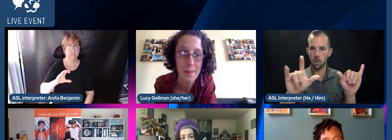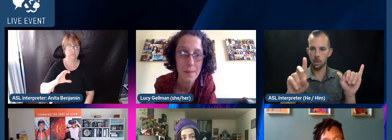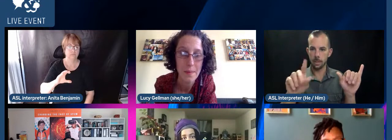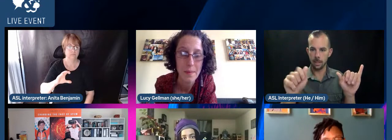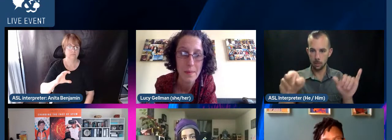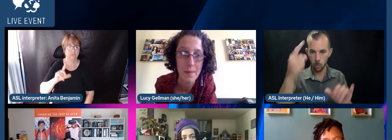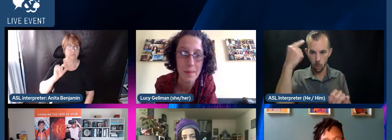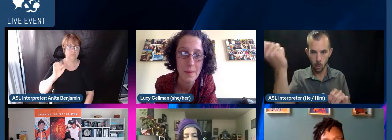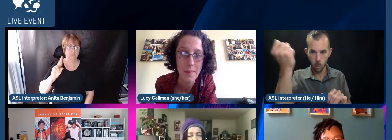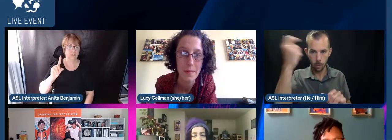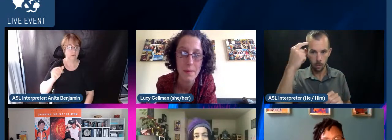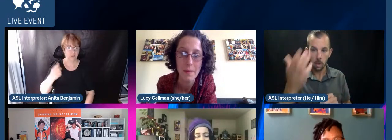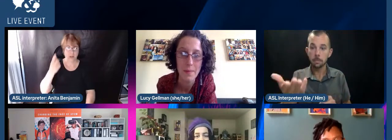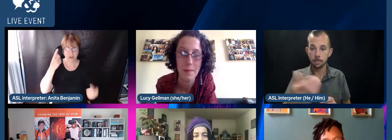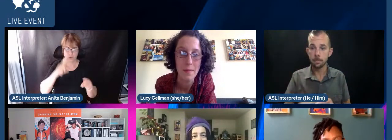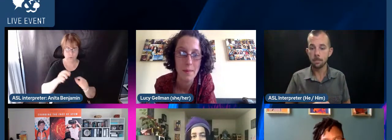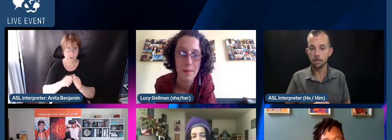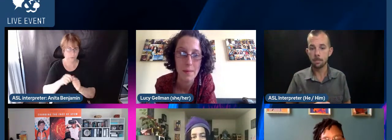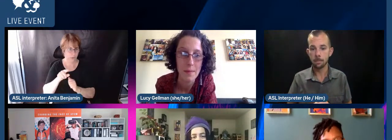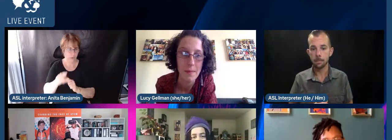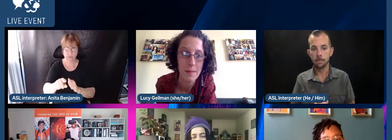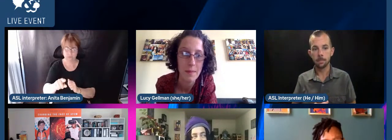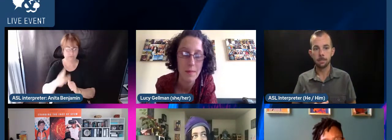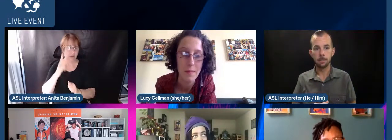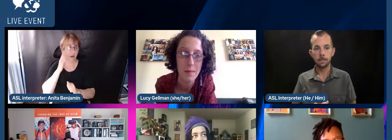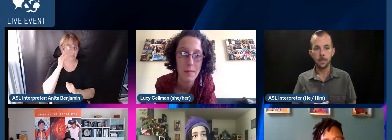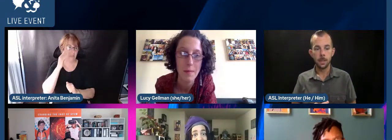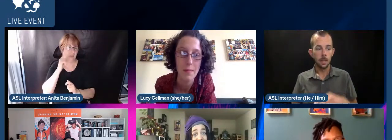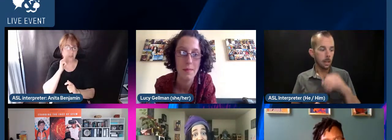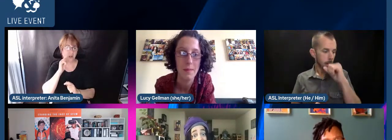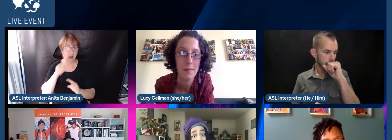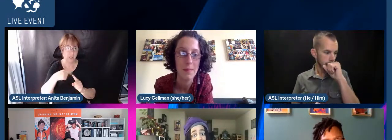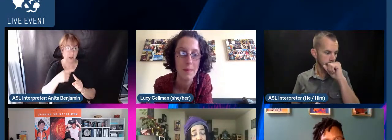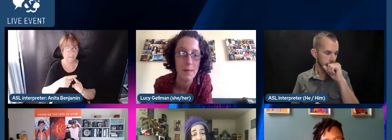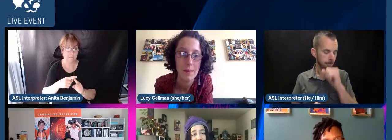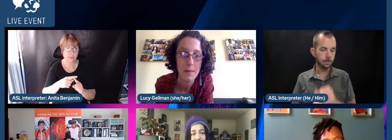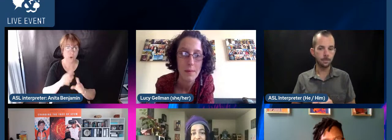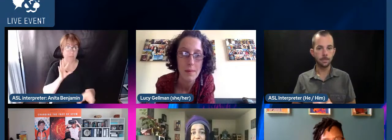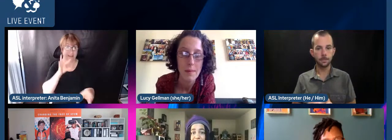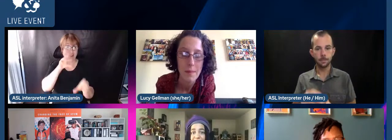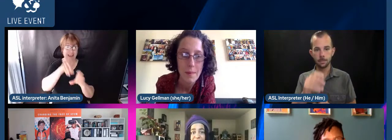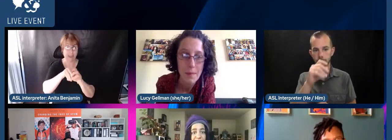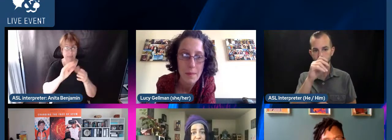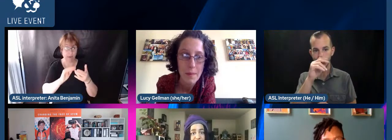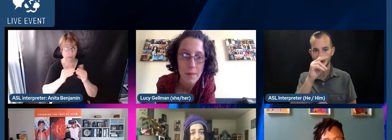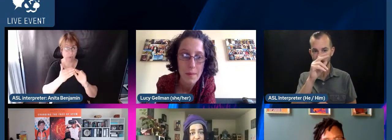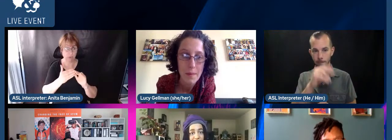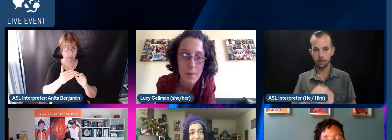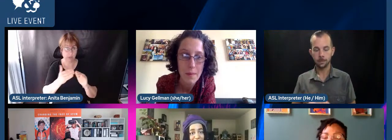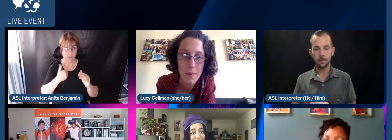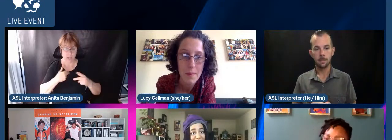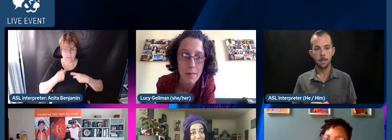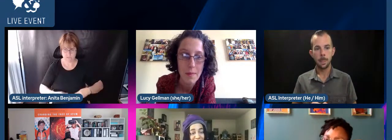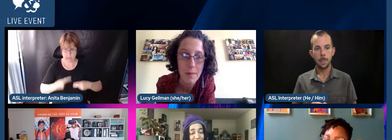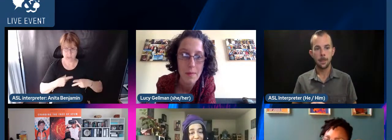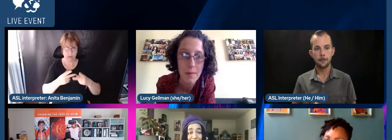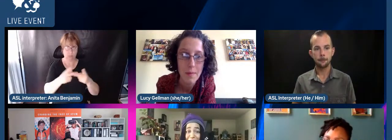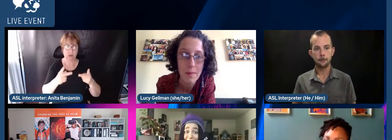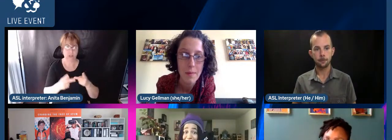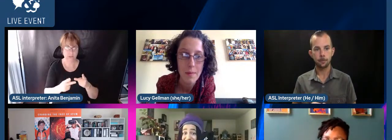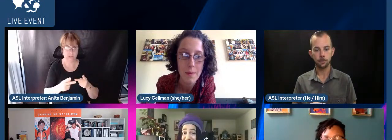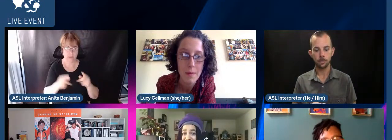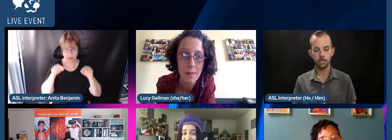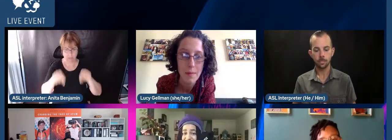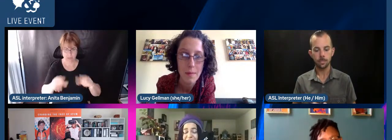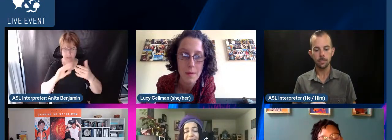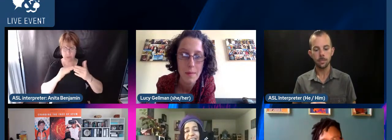been with you this entire time. I'm thinking that it's not about being in the community, like I'm in a physical place, like this is the community